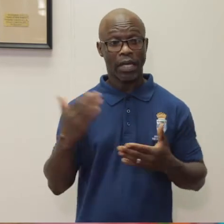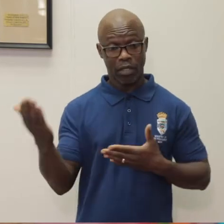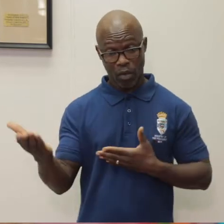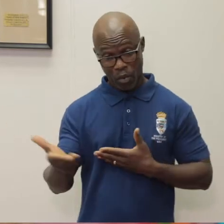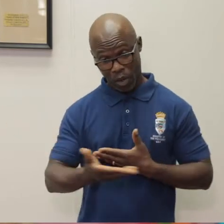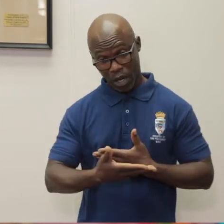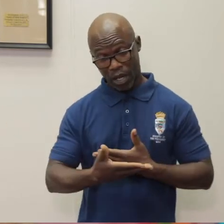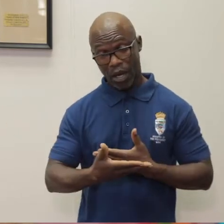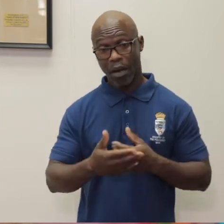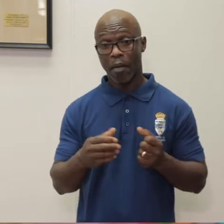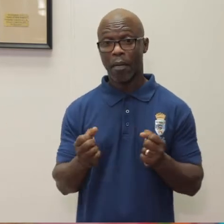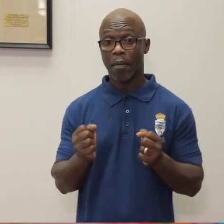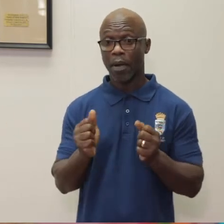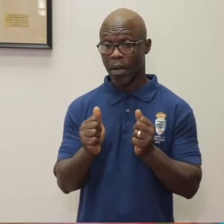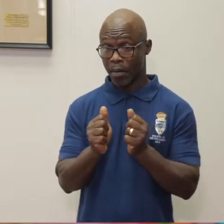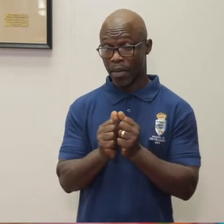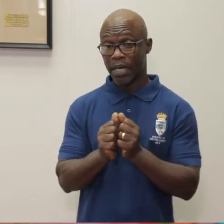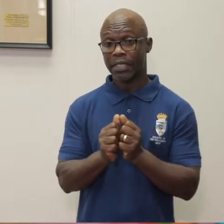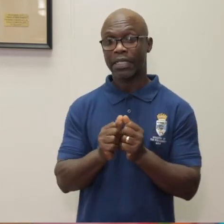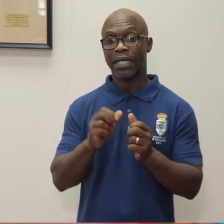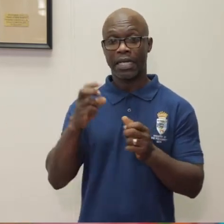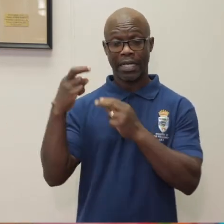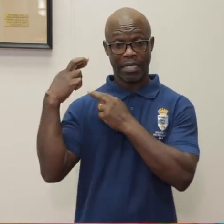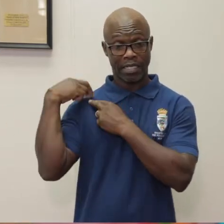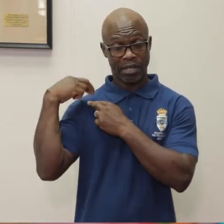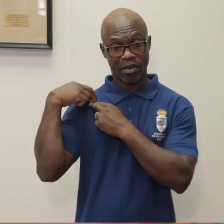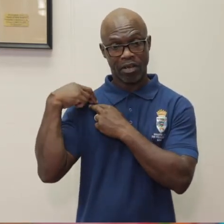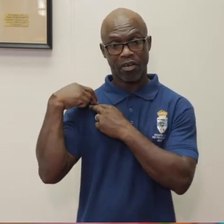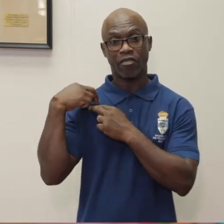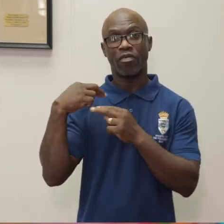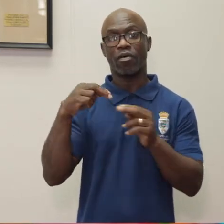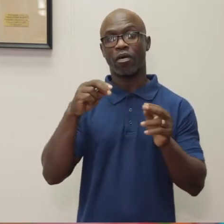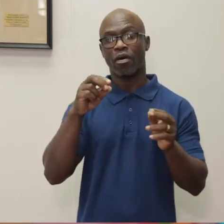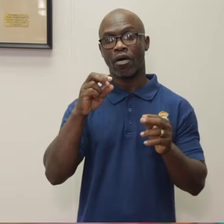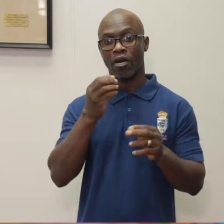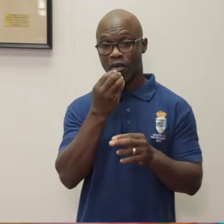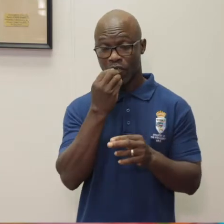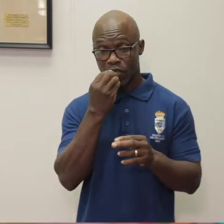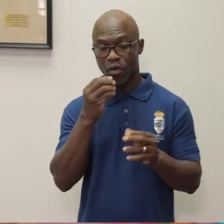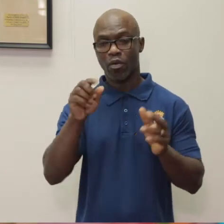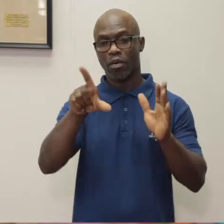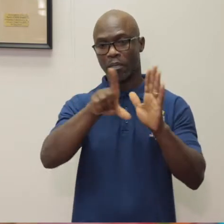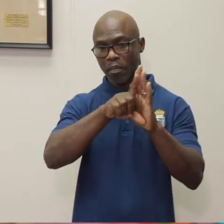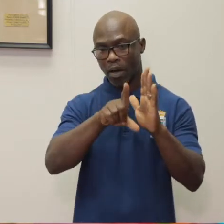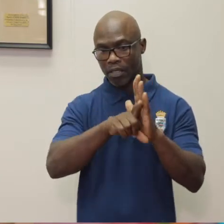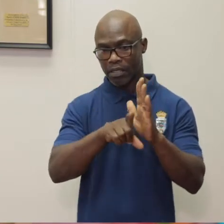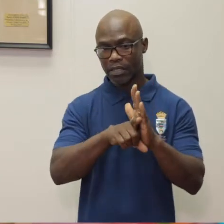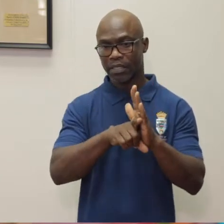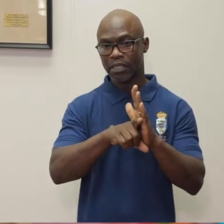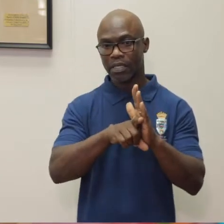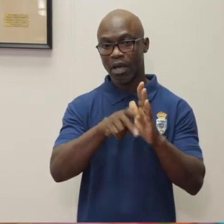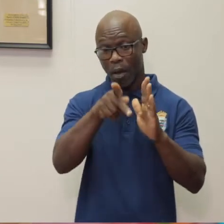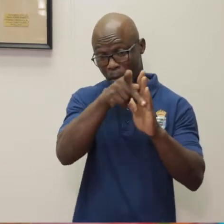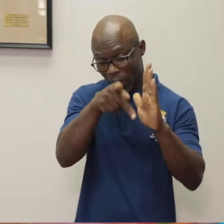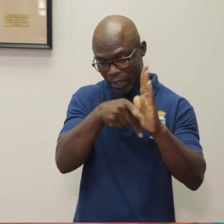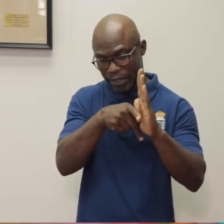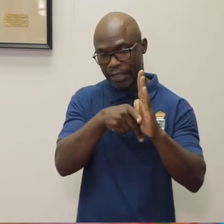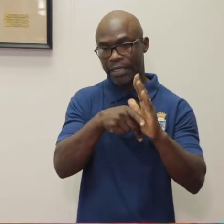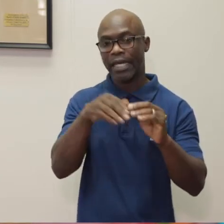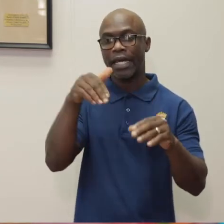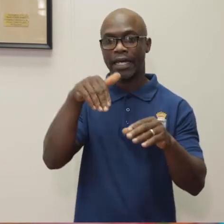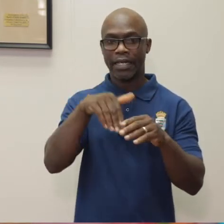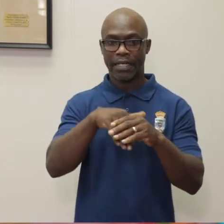Conway, Director of Food Policy at the Ministry of Public Health, to speak with you on